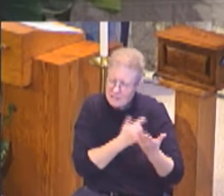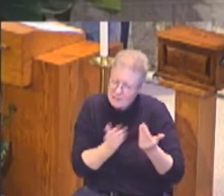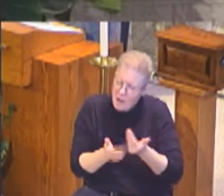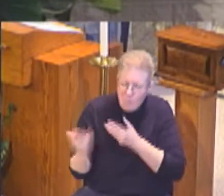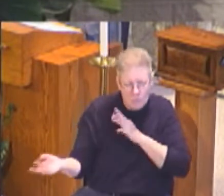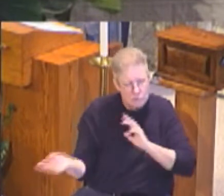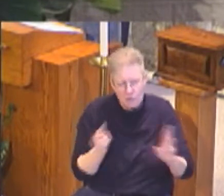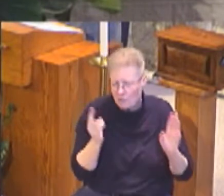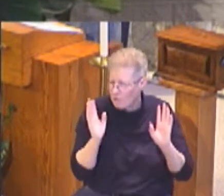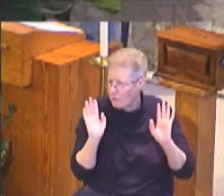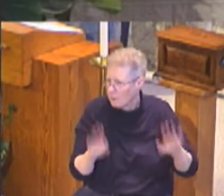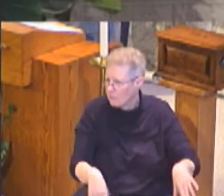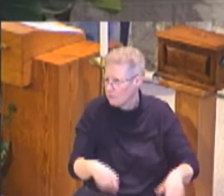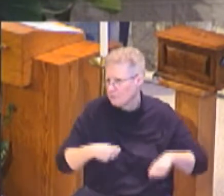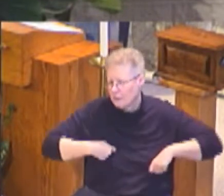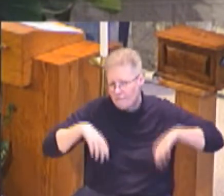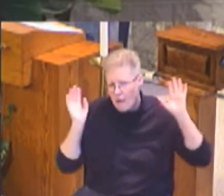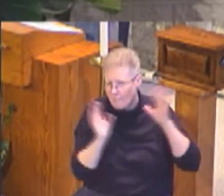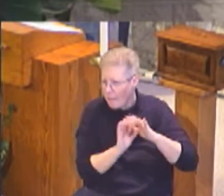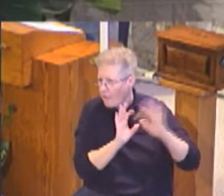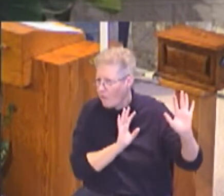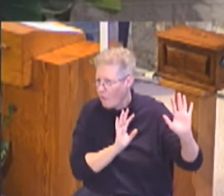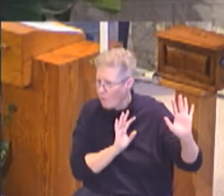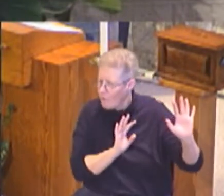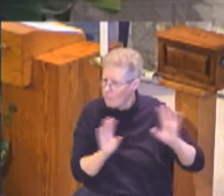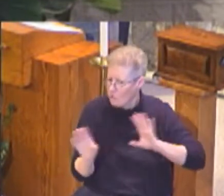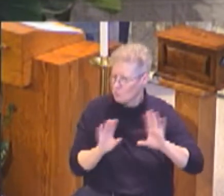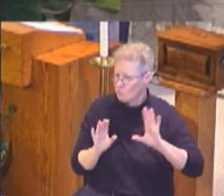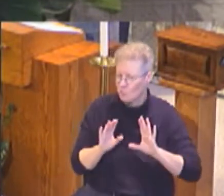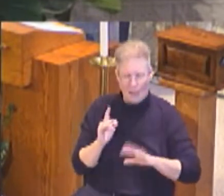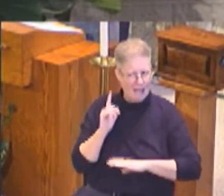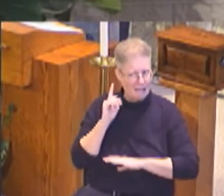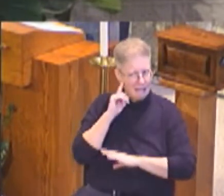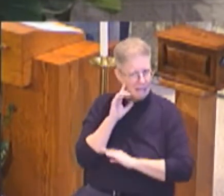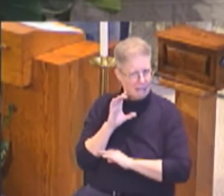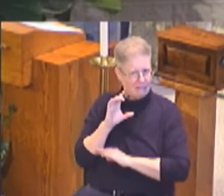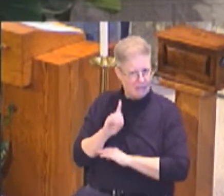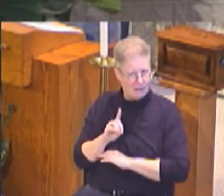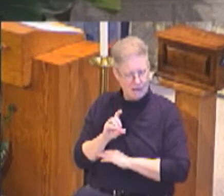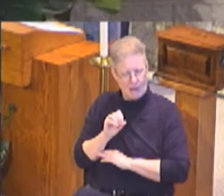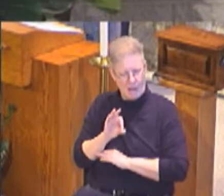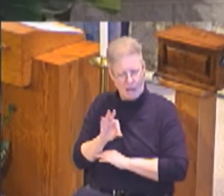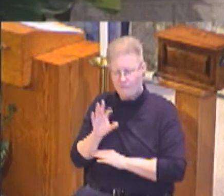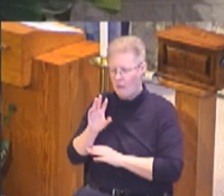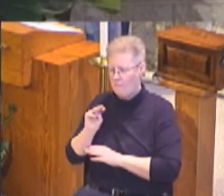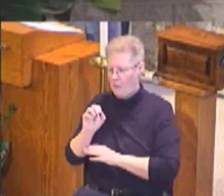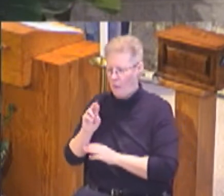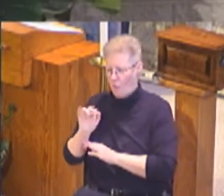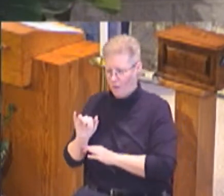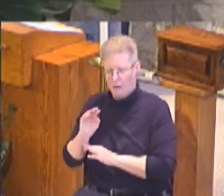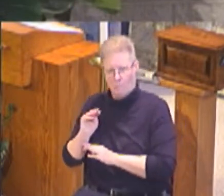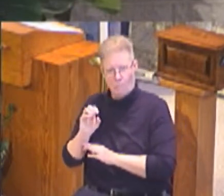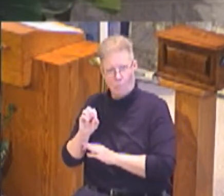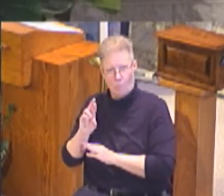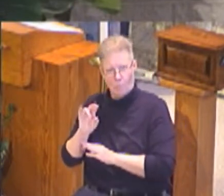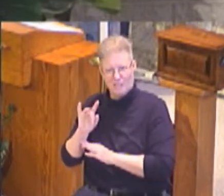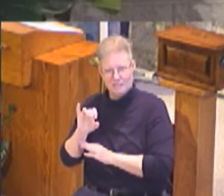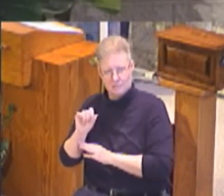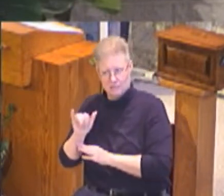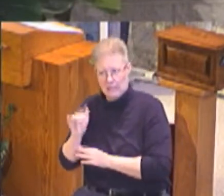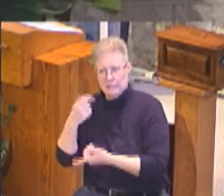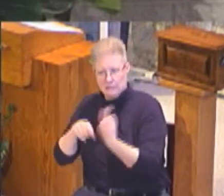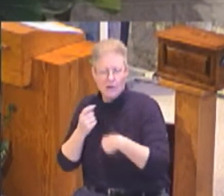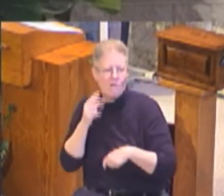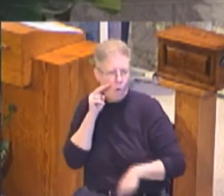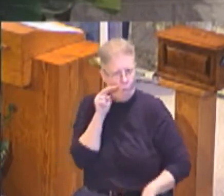let it go and just do the audio CD of Mary Morrissey instead of watching her on the video. But